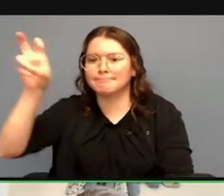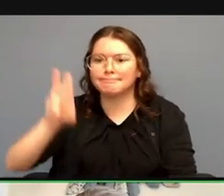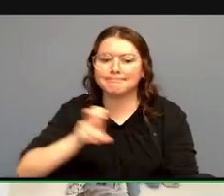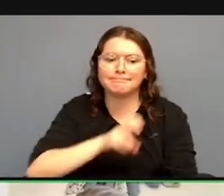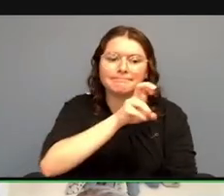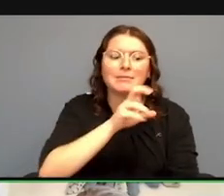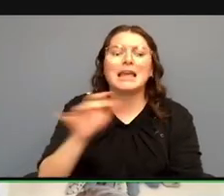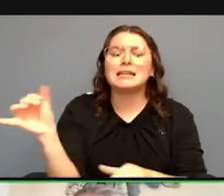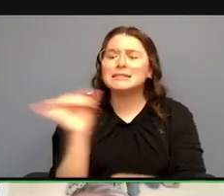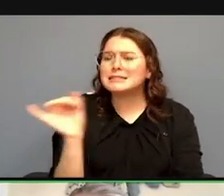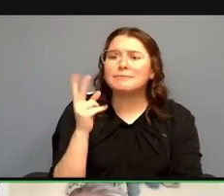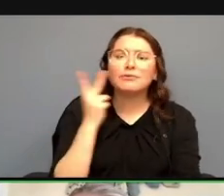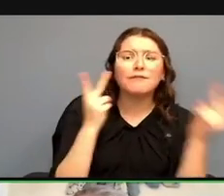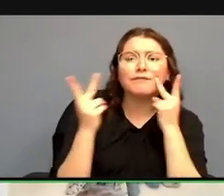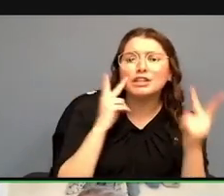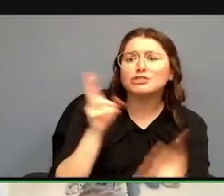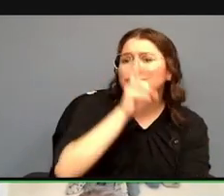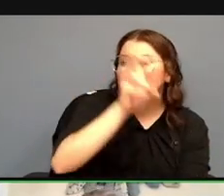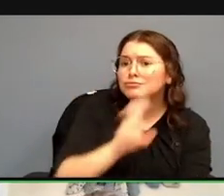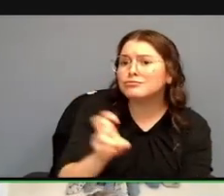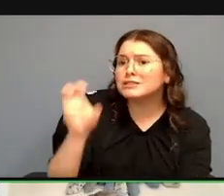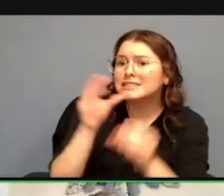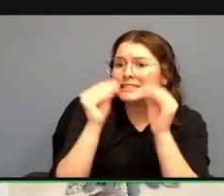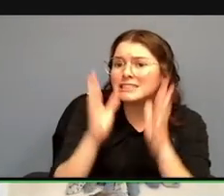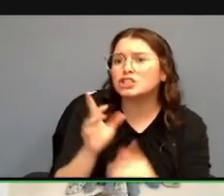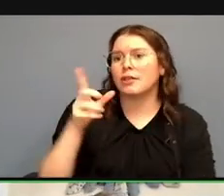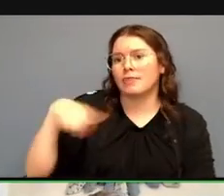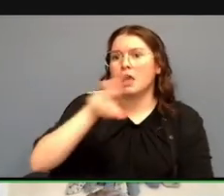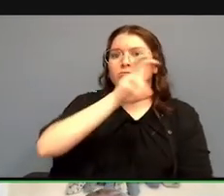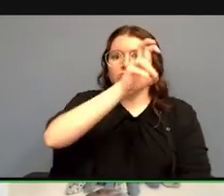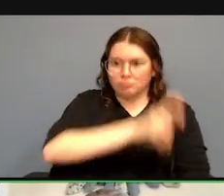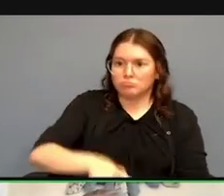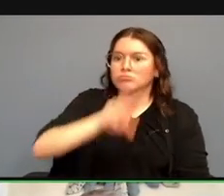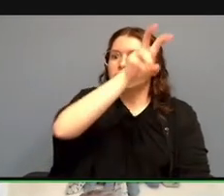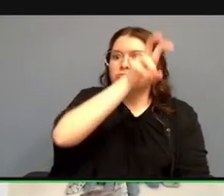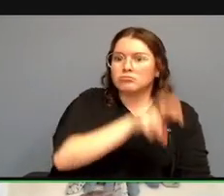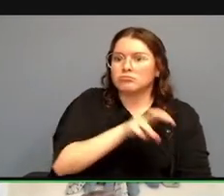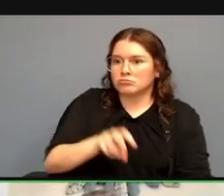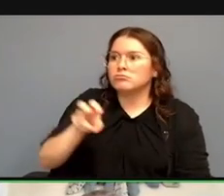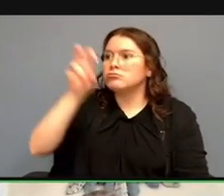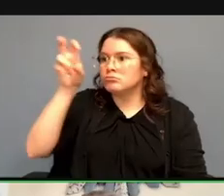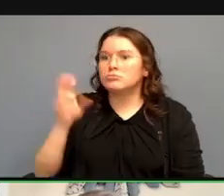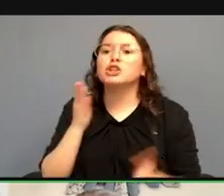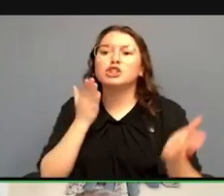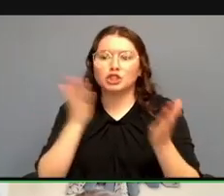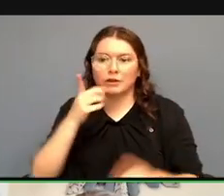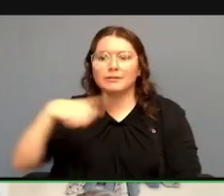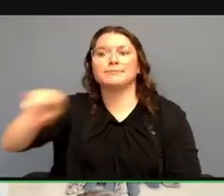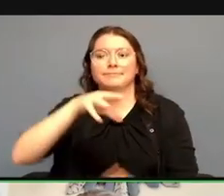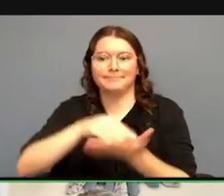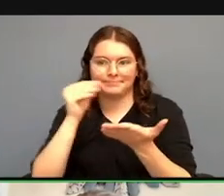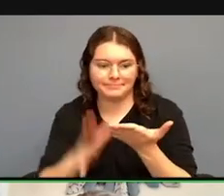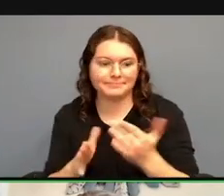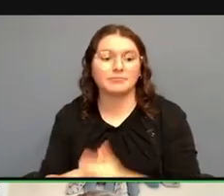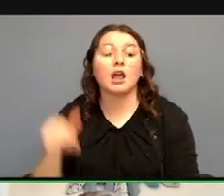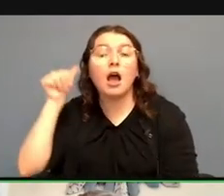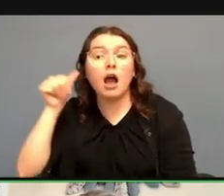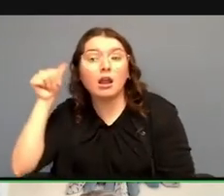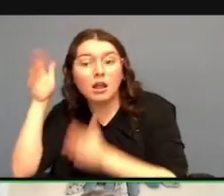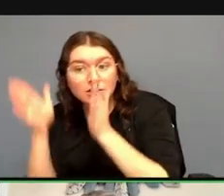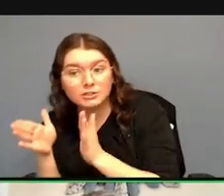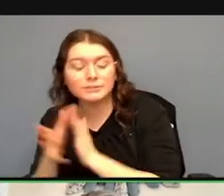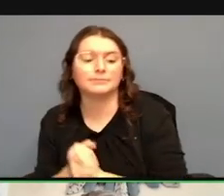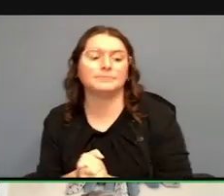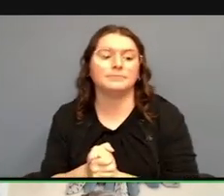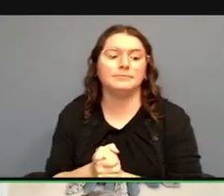itinerant teacher. They're going to travel from site to service those students. an audiologist,